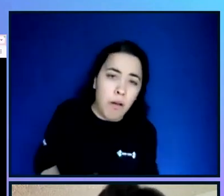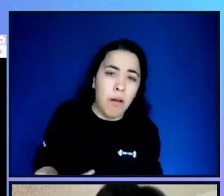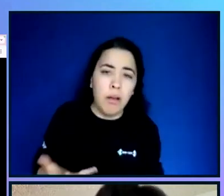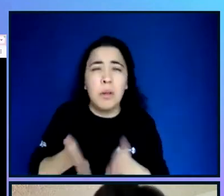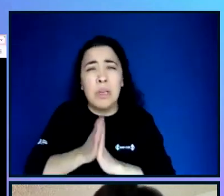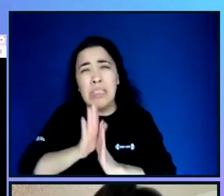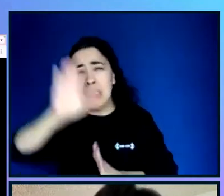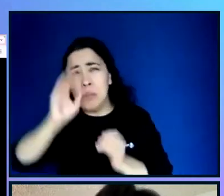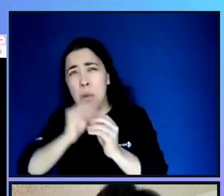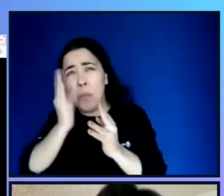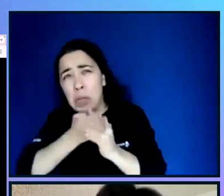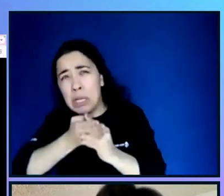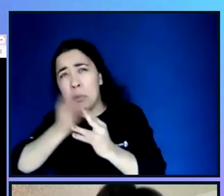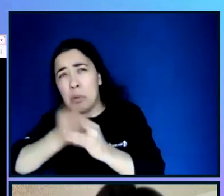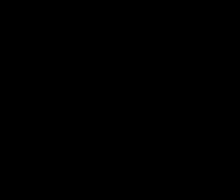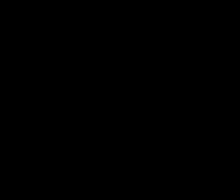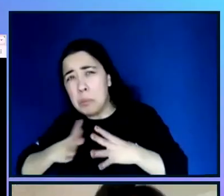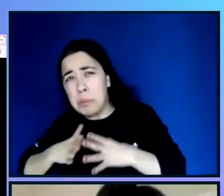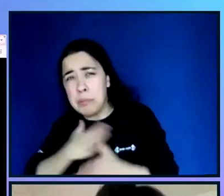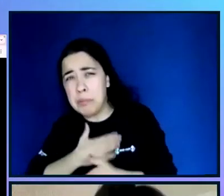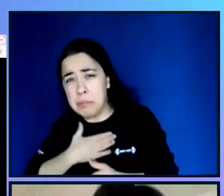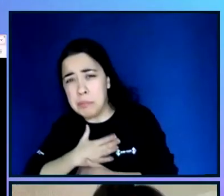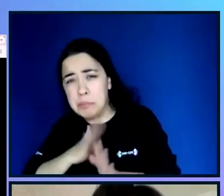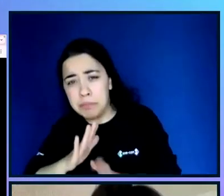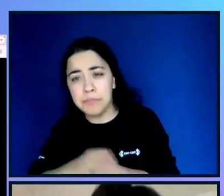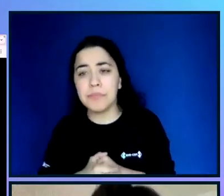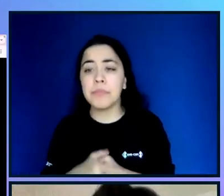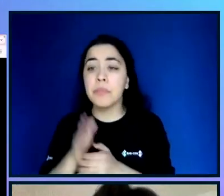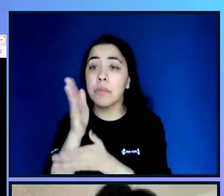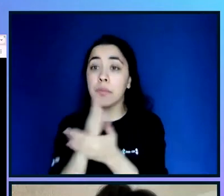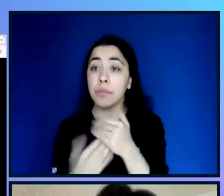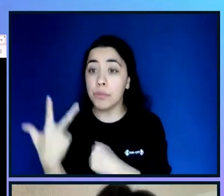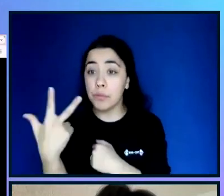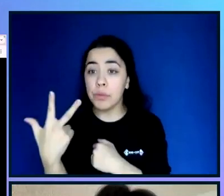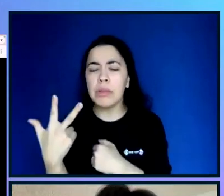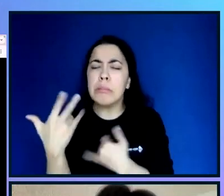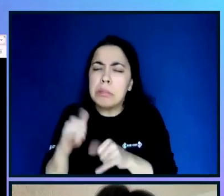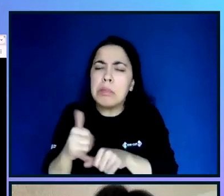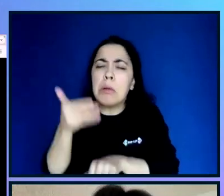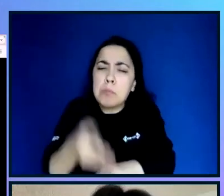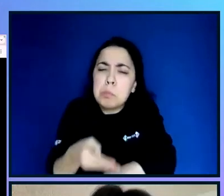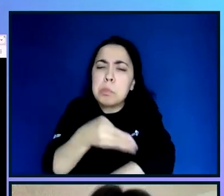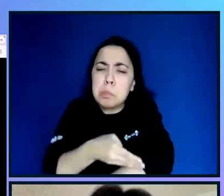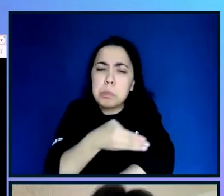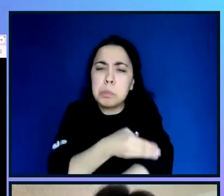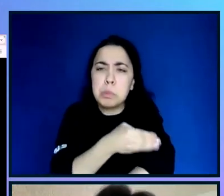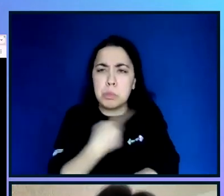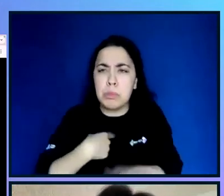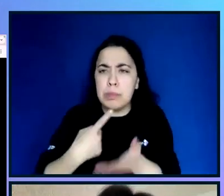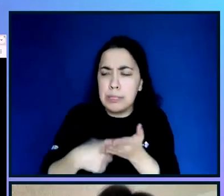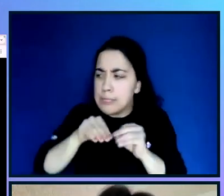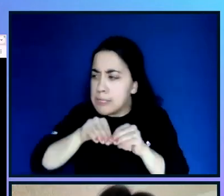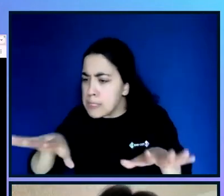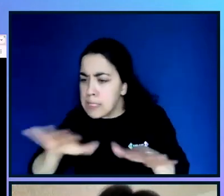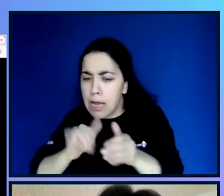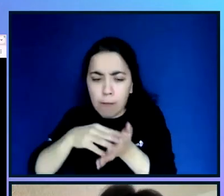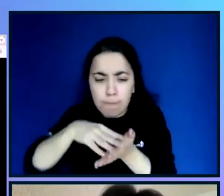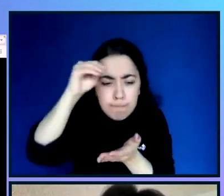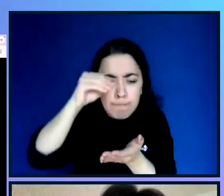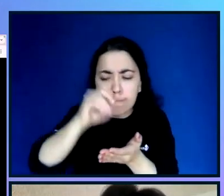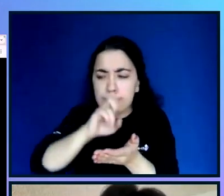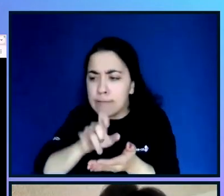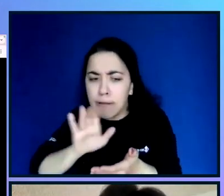As for version 3, it's a work in progress as we expand to different functions and think about how to support different learning styles, needs, and